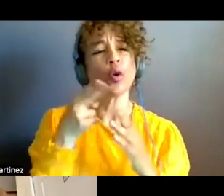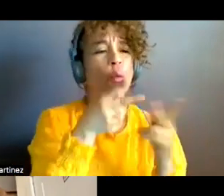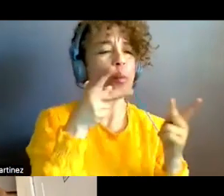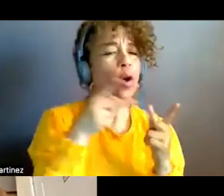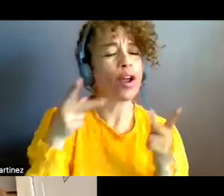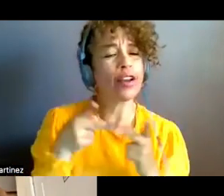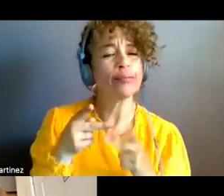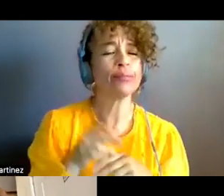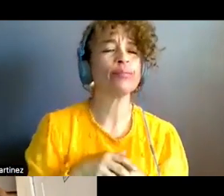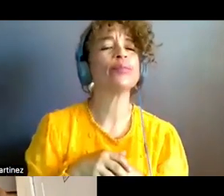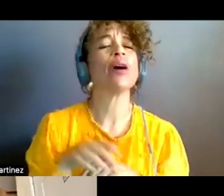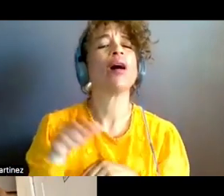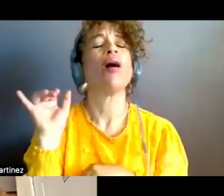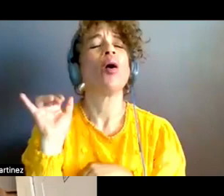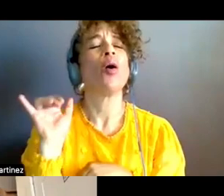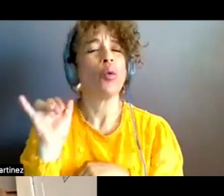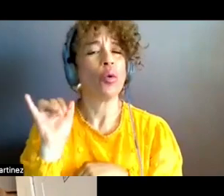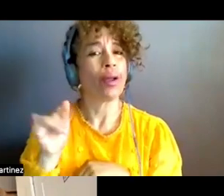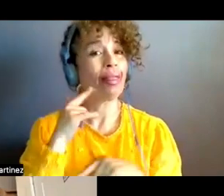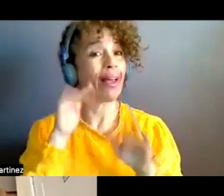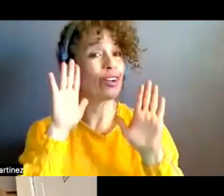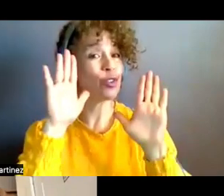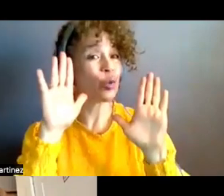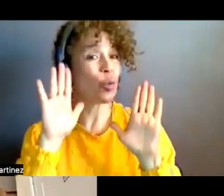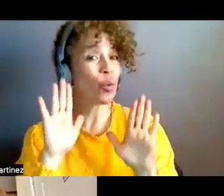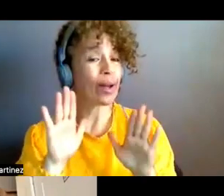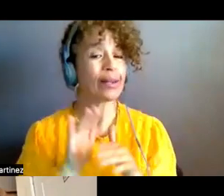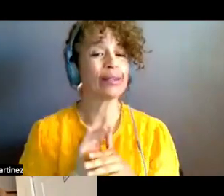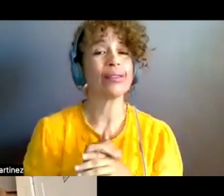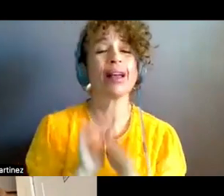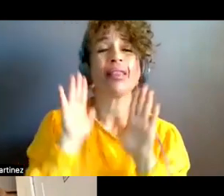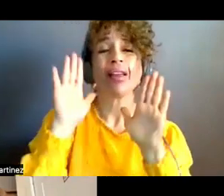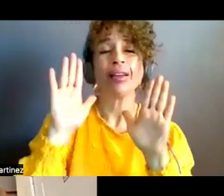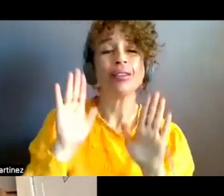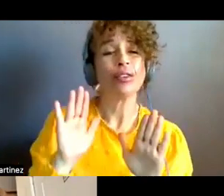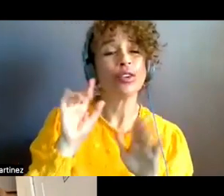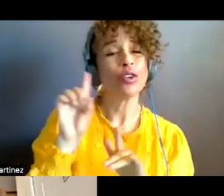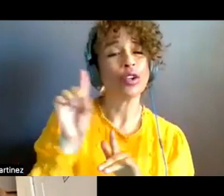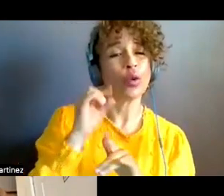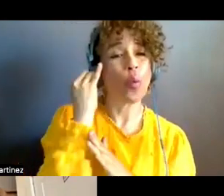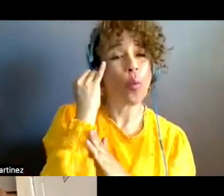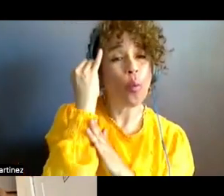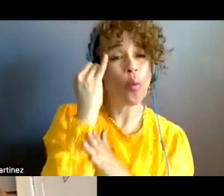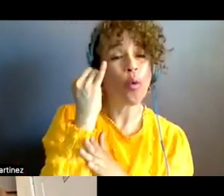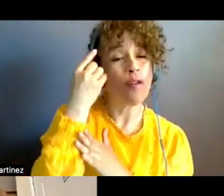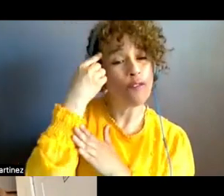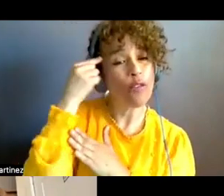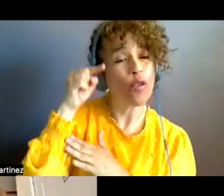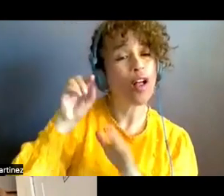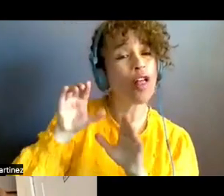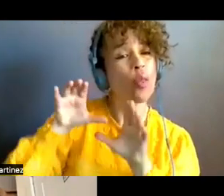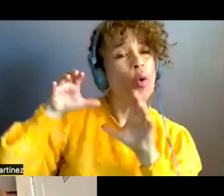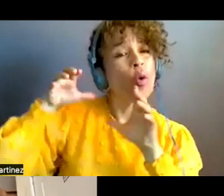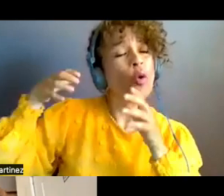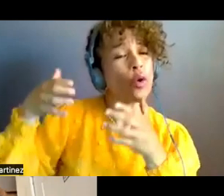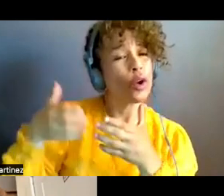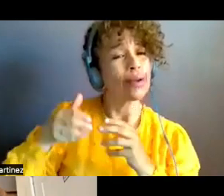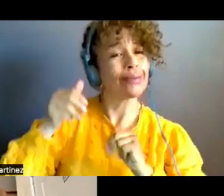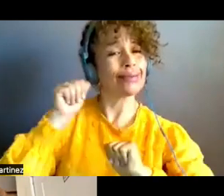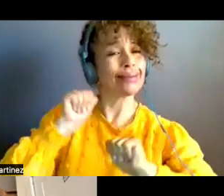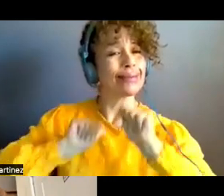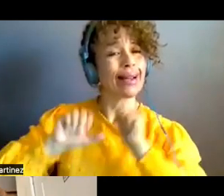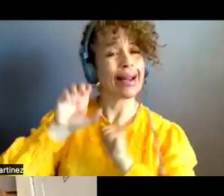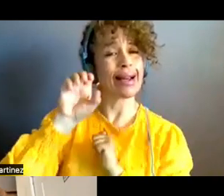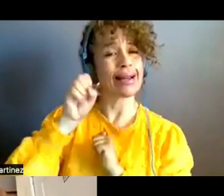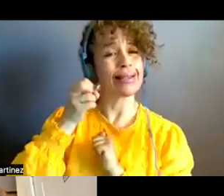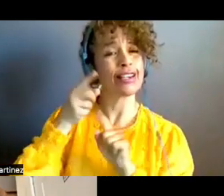even more. Oh. That's great. That's great. Is that where the idea for this world concert series came from,